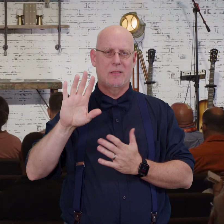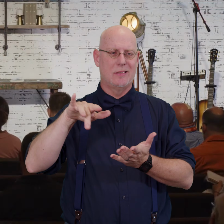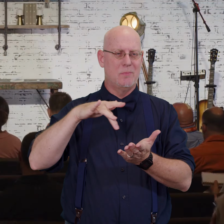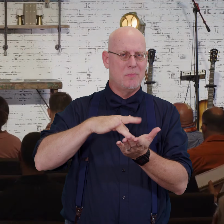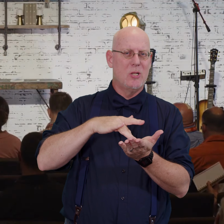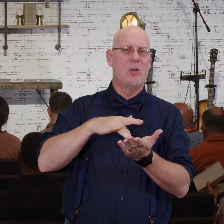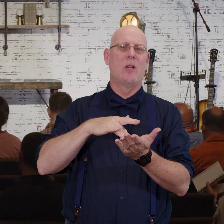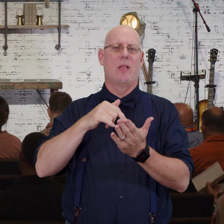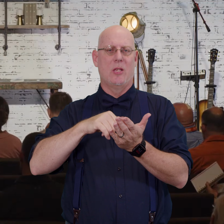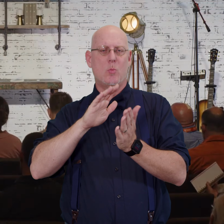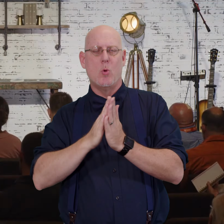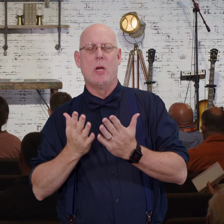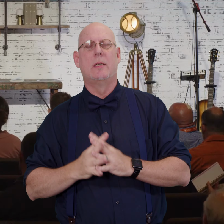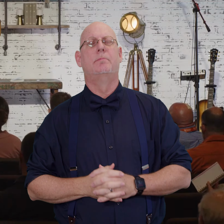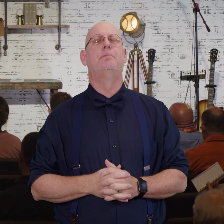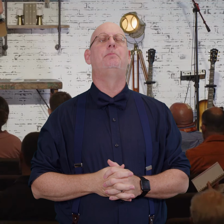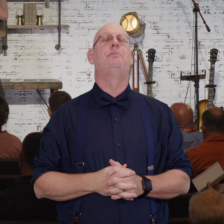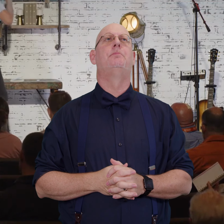midway point of this book.